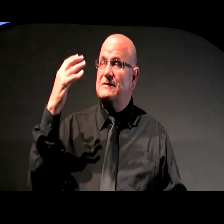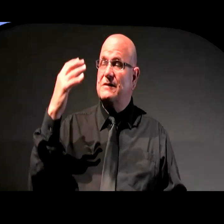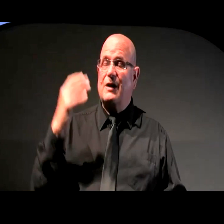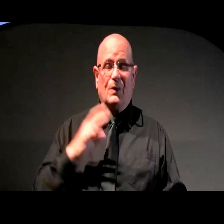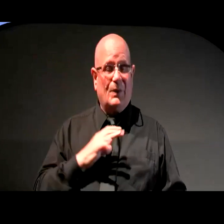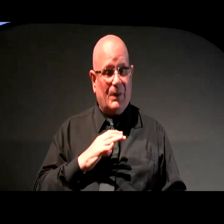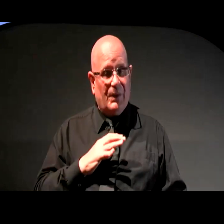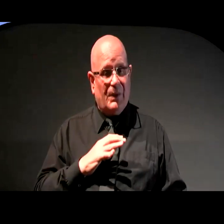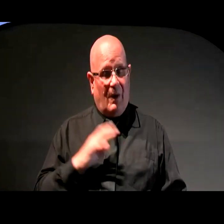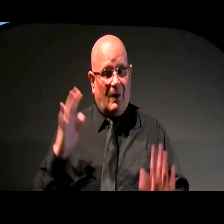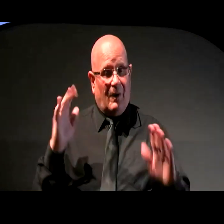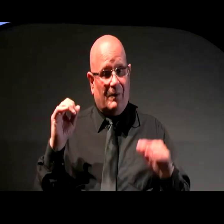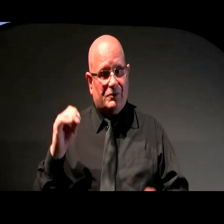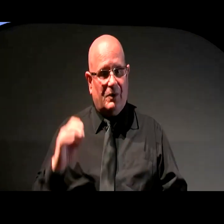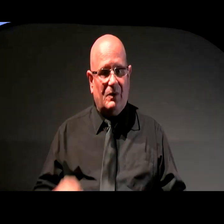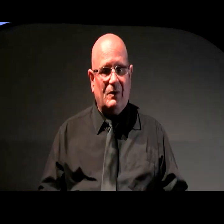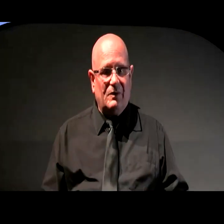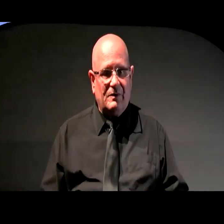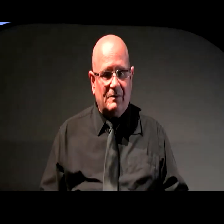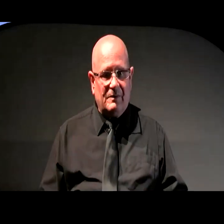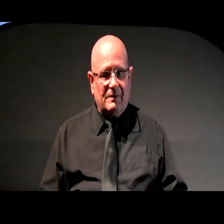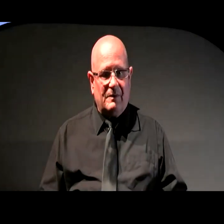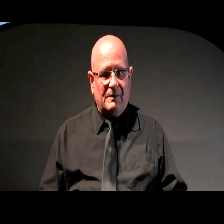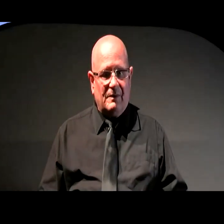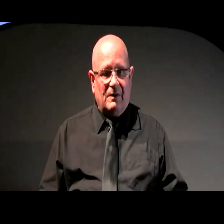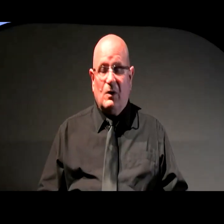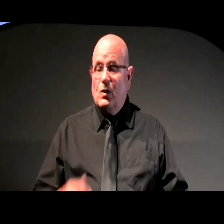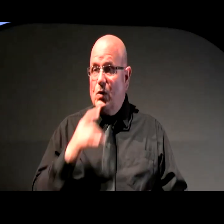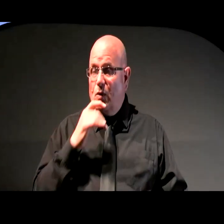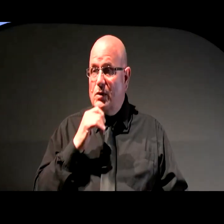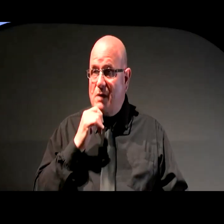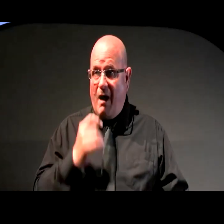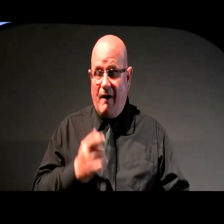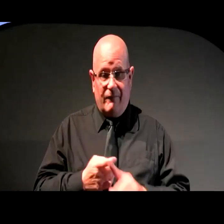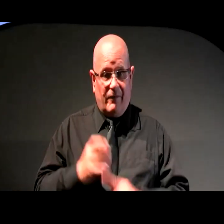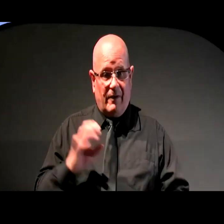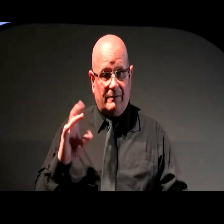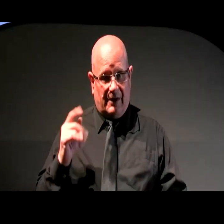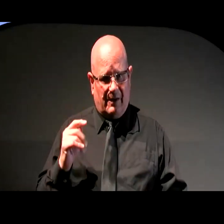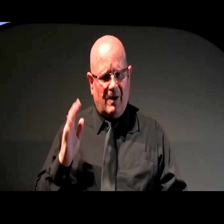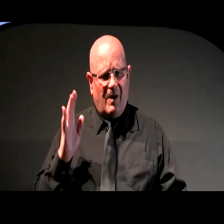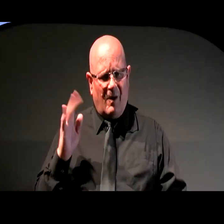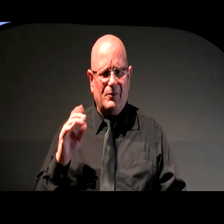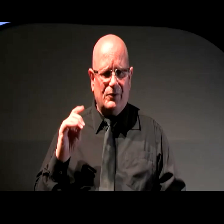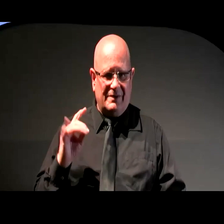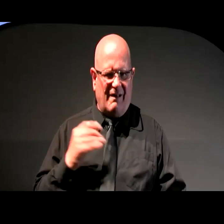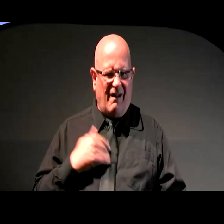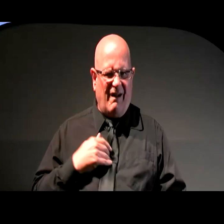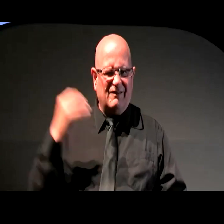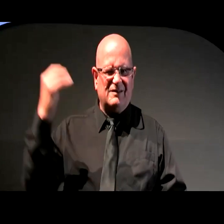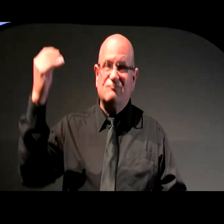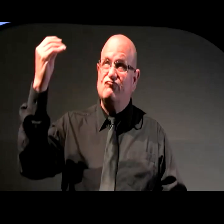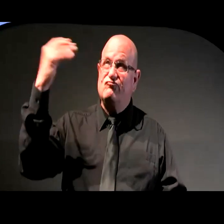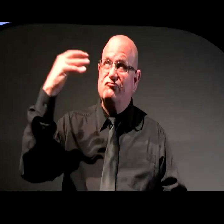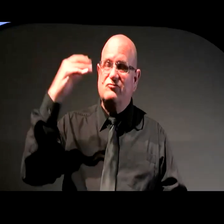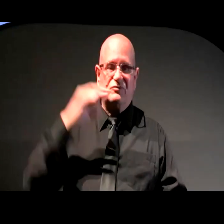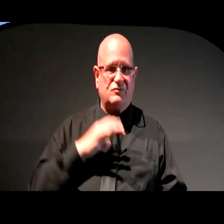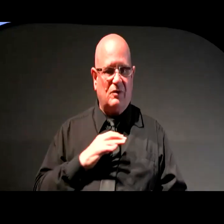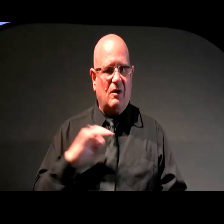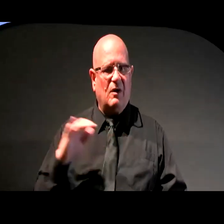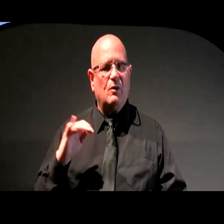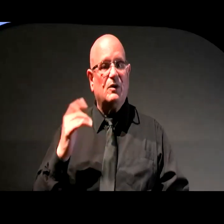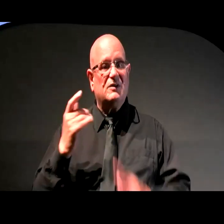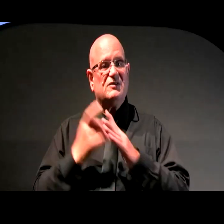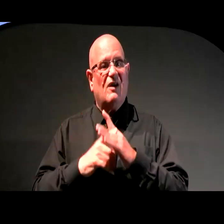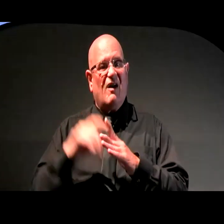aren't with us in Chattanooga, I hope you got some sunshine as well. So we're going to start the afternoon off with Amy